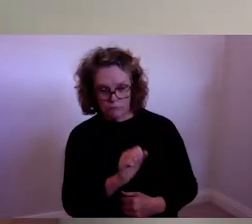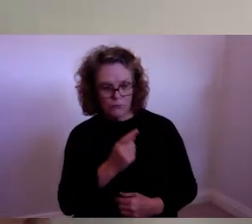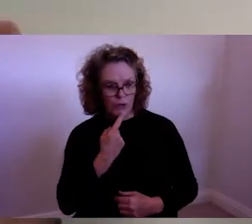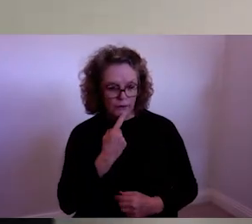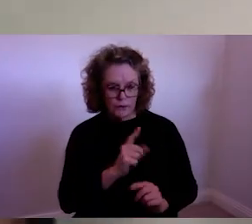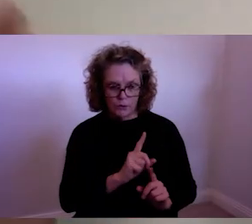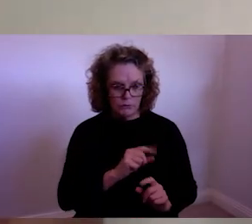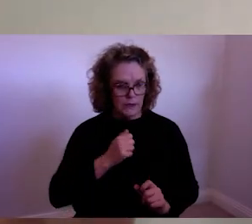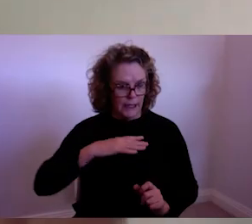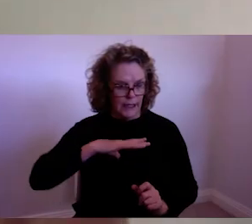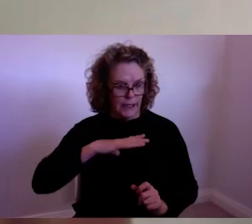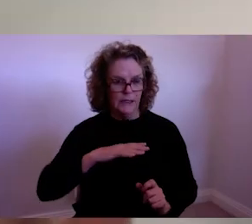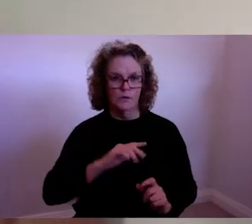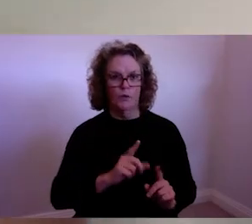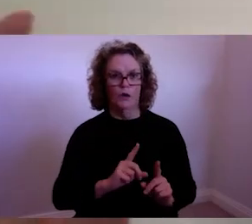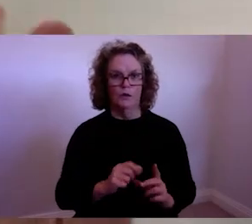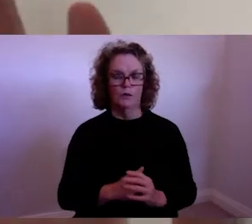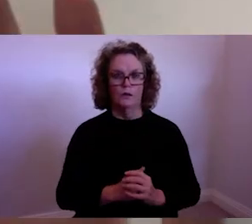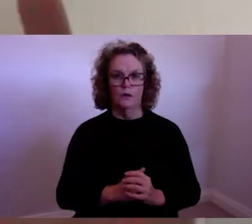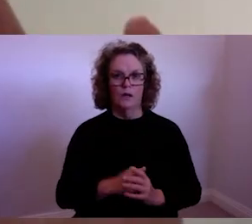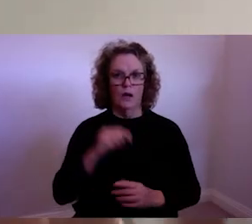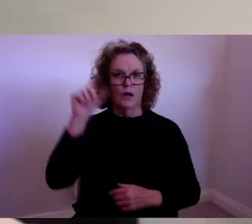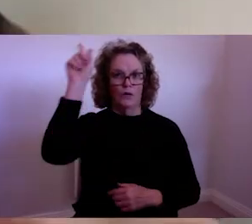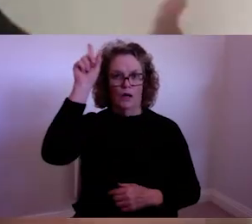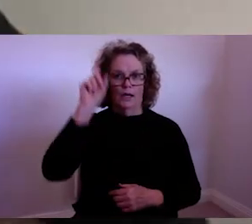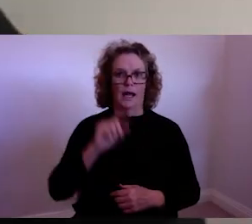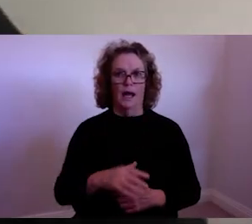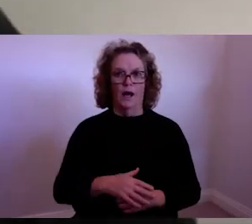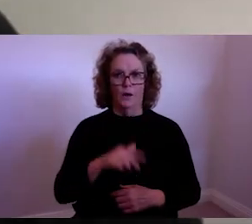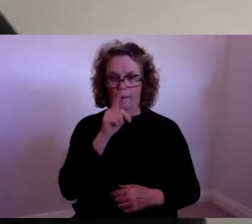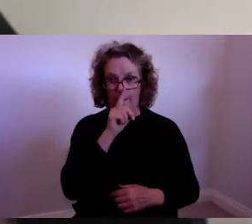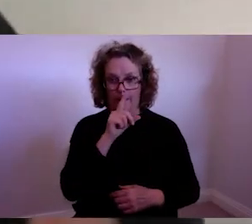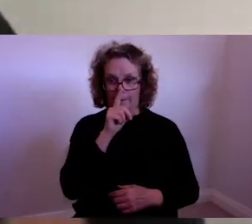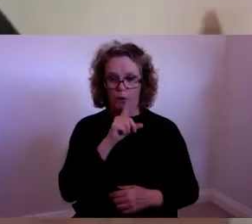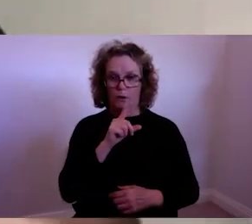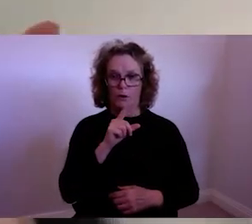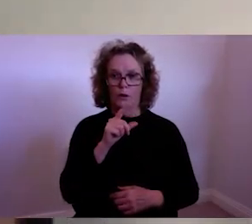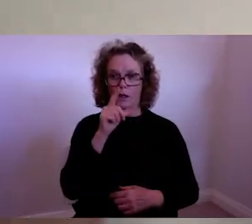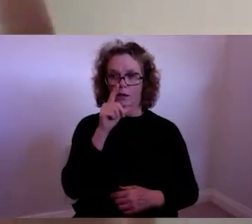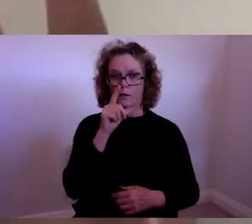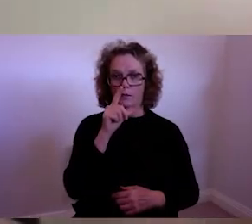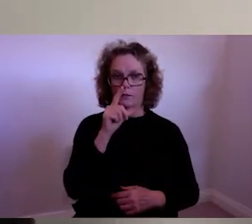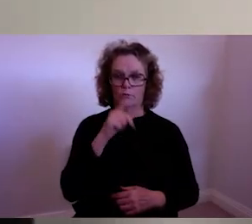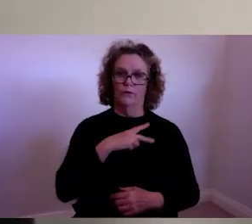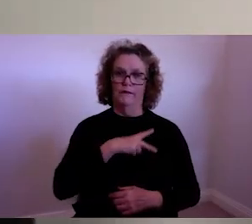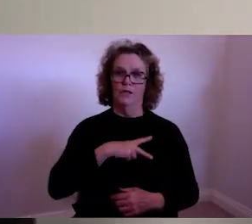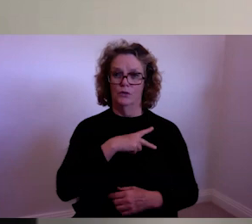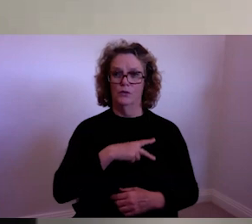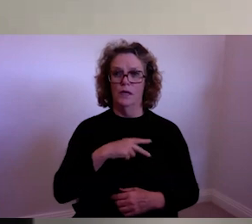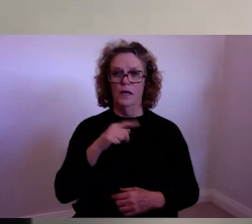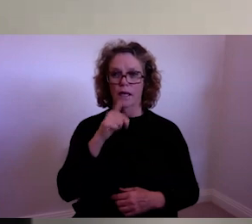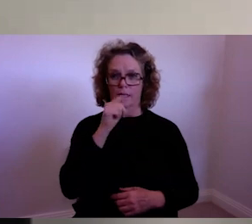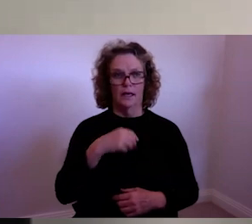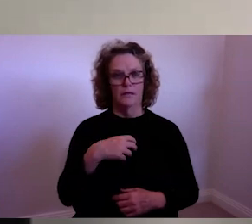their needs. And right now, immediately, clinicians can be acting in a more in their best